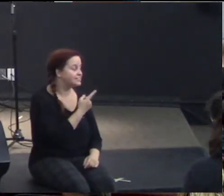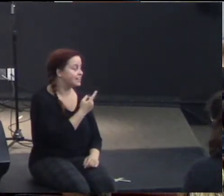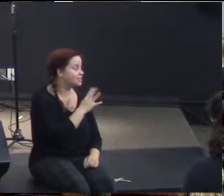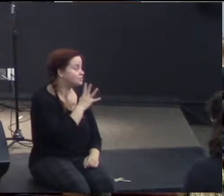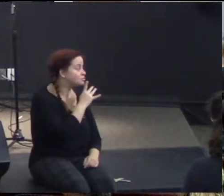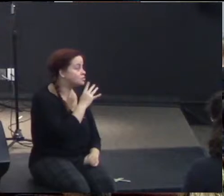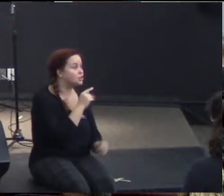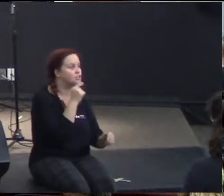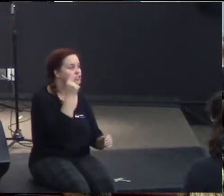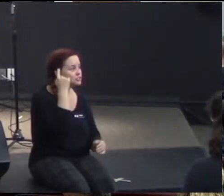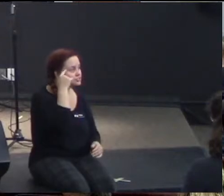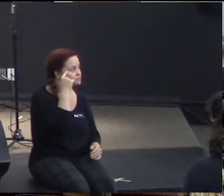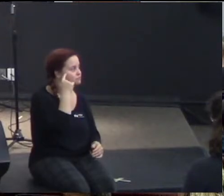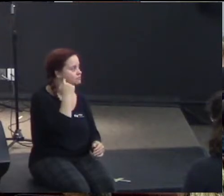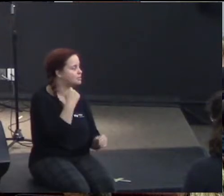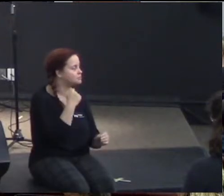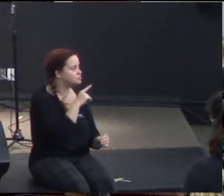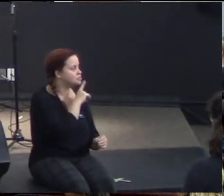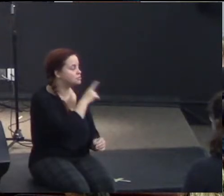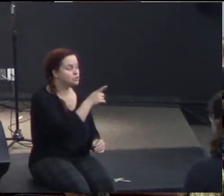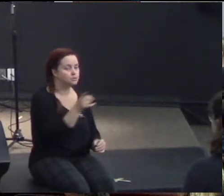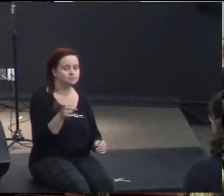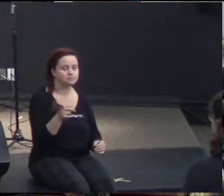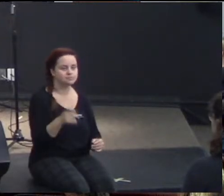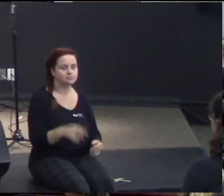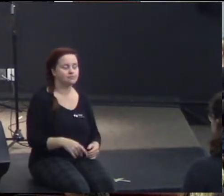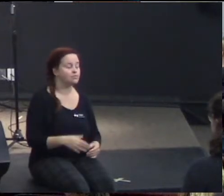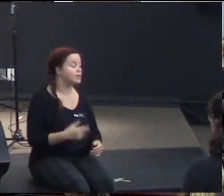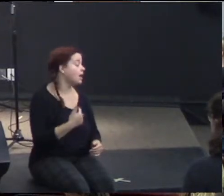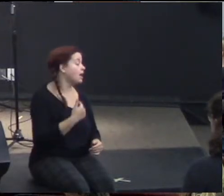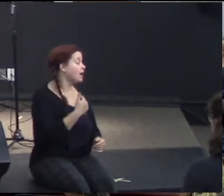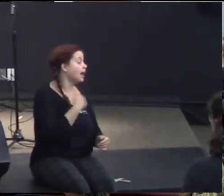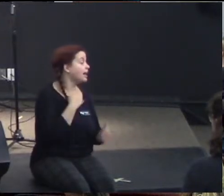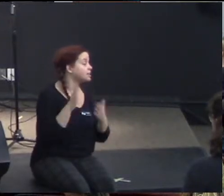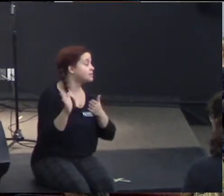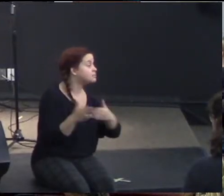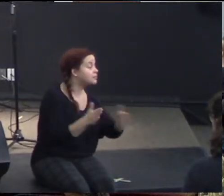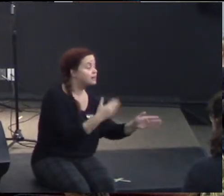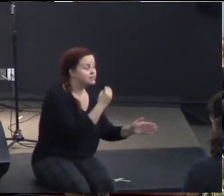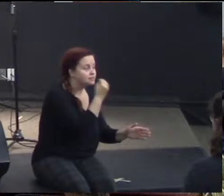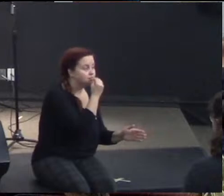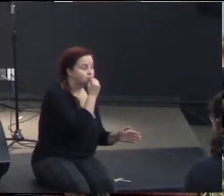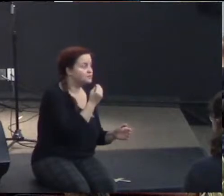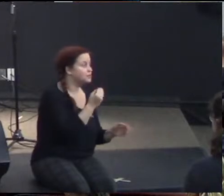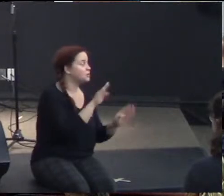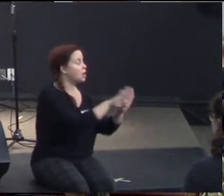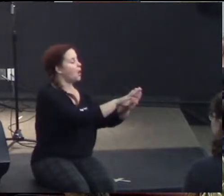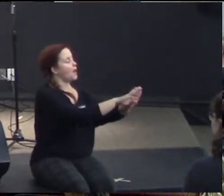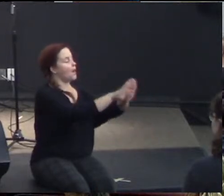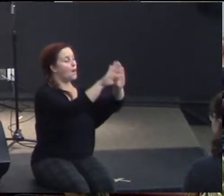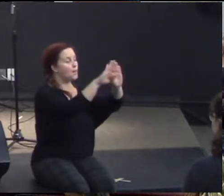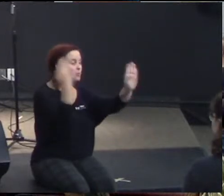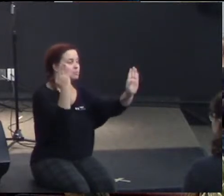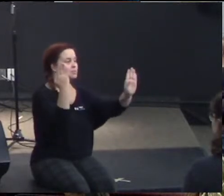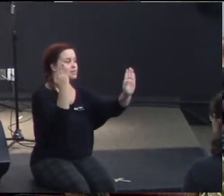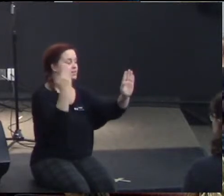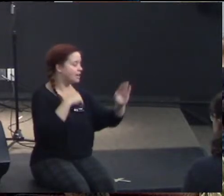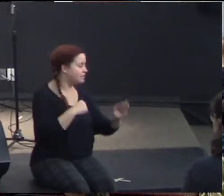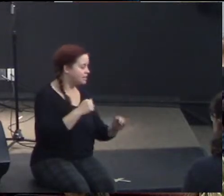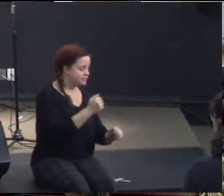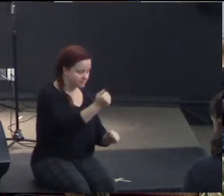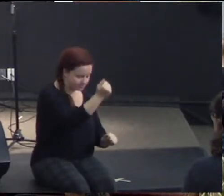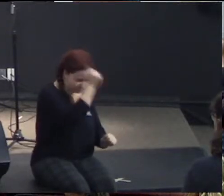I'm so good at it is that I could be preparing a meal, open a cabinet, and then hit my head against it. Anyone else done that?